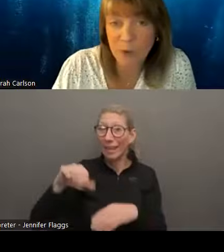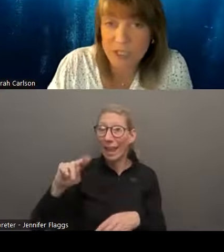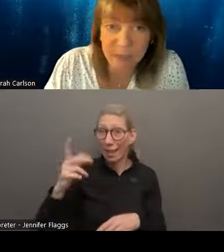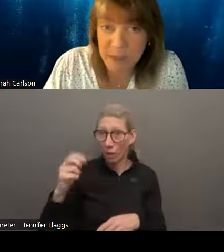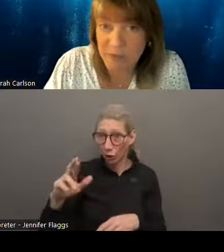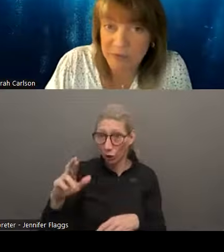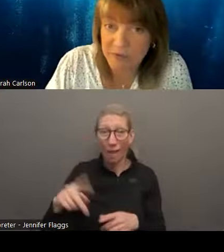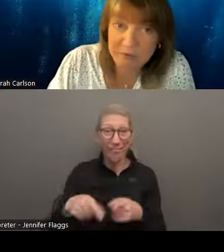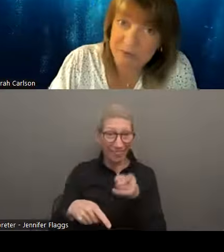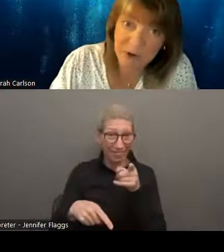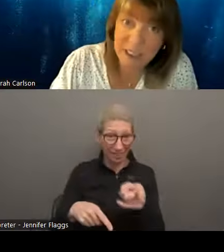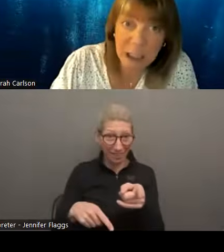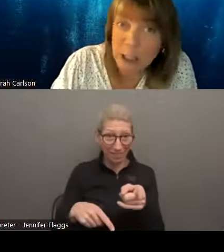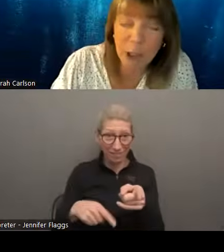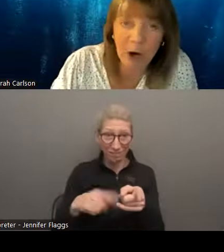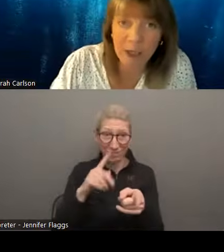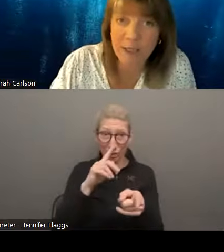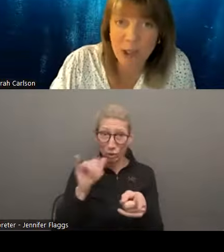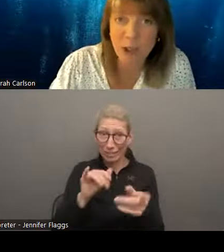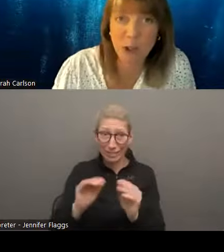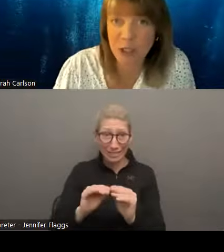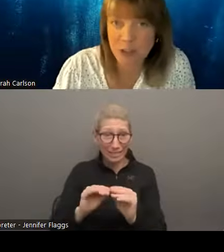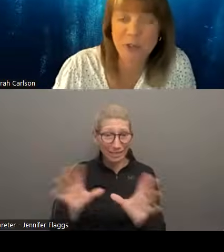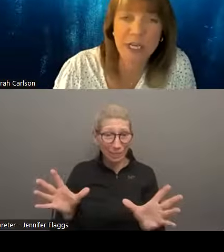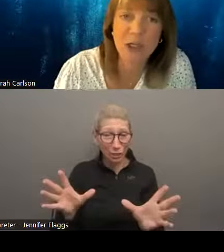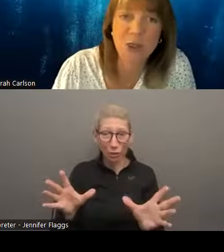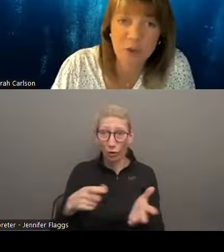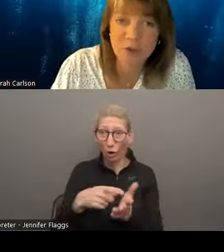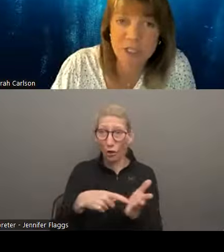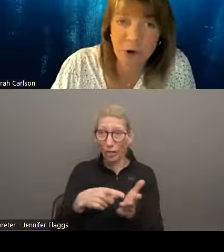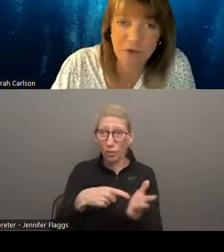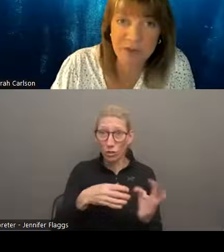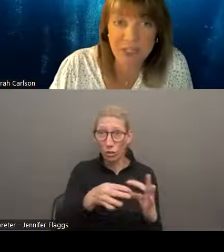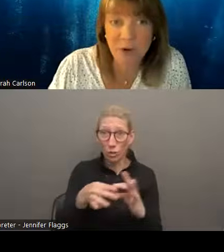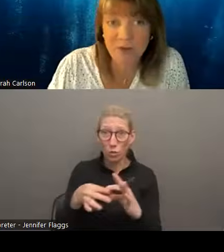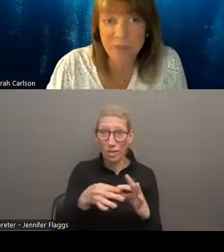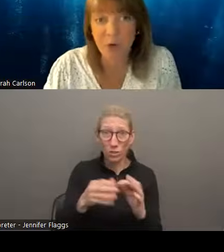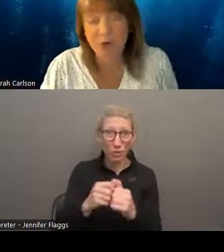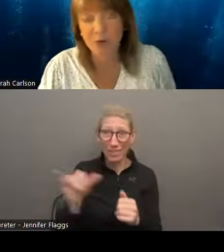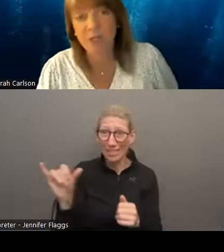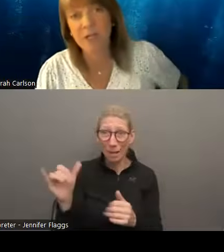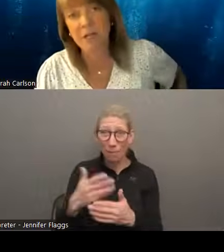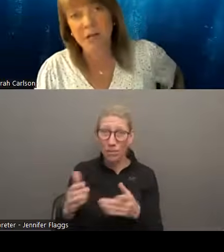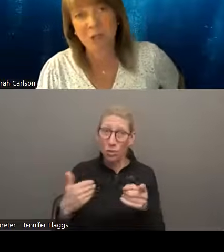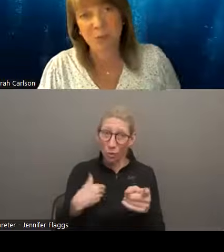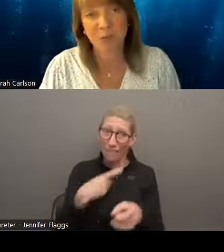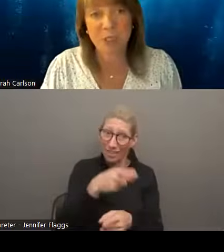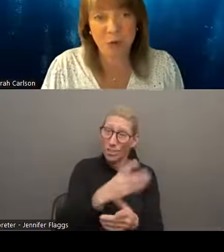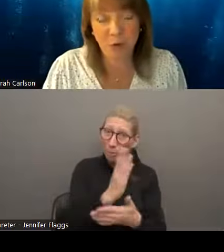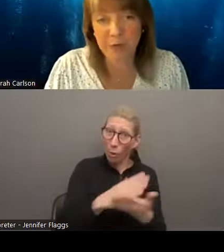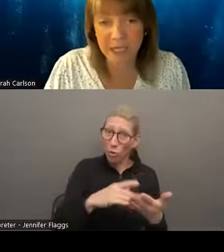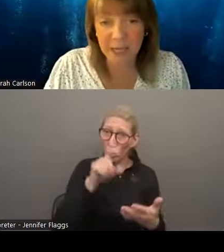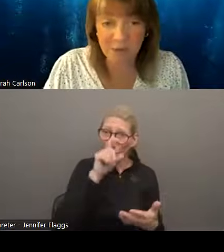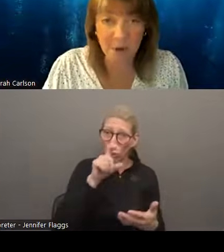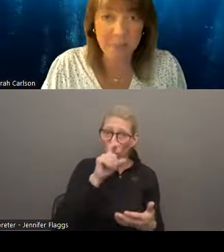in what looks to me to be fairly clear archaeological association with those same artifacts, you have this partial Egyptian